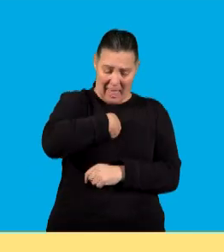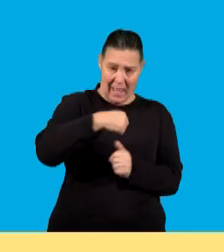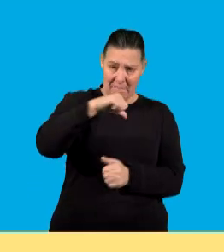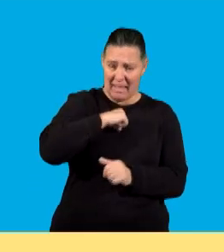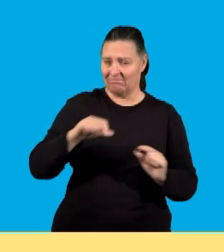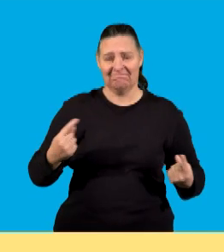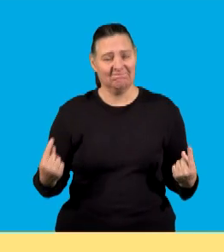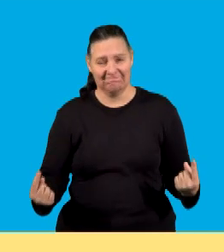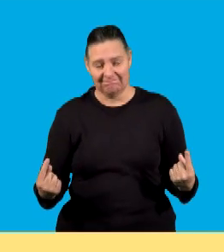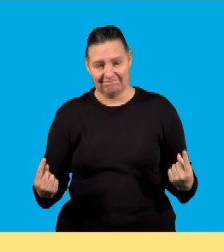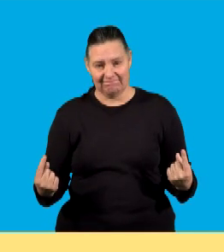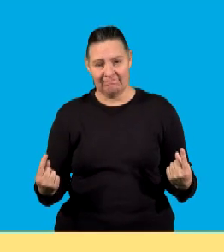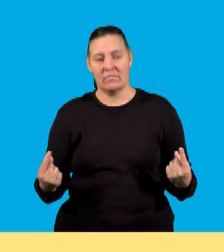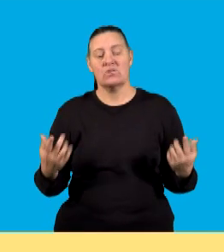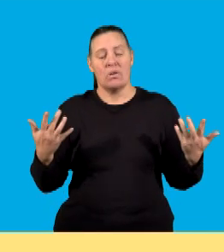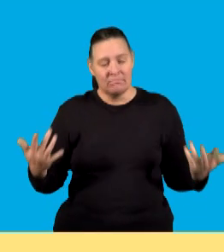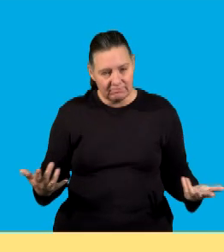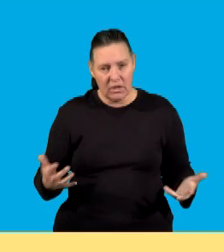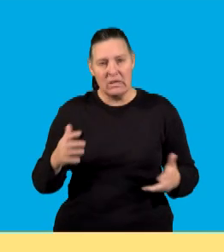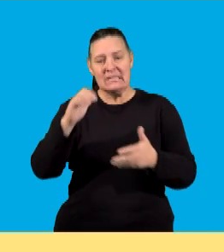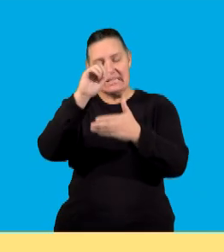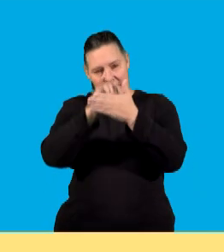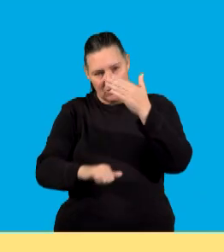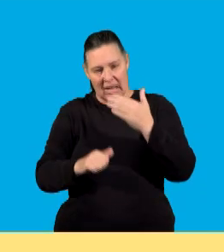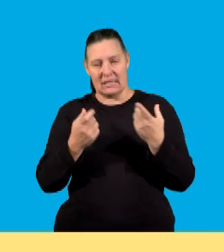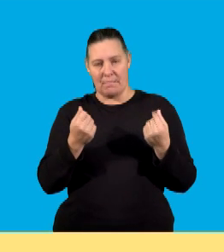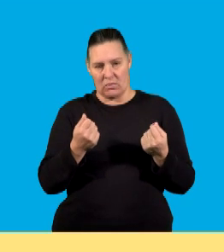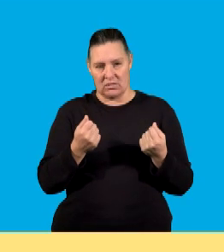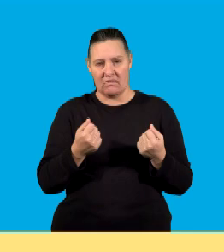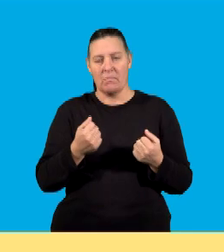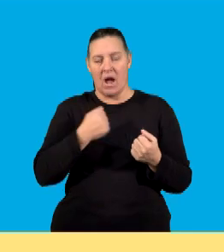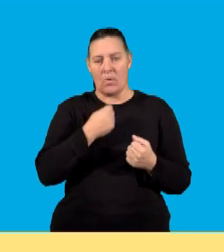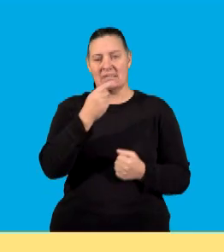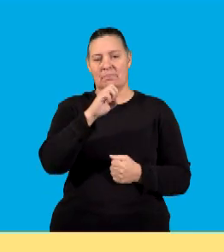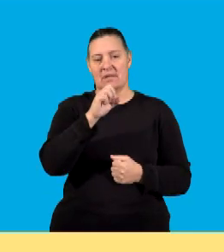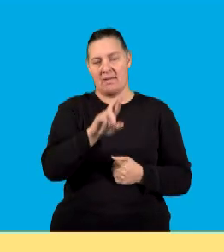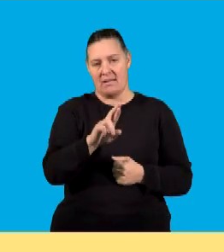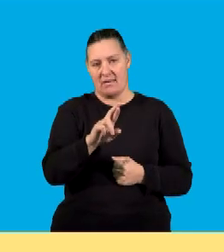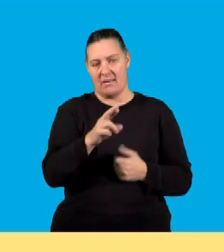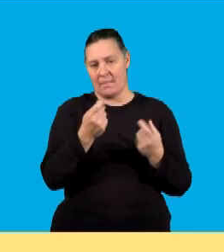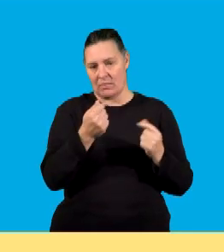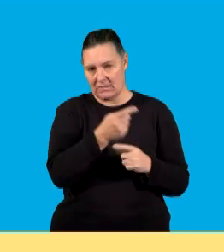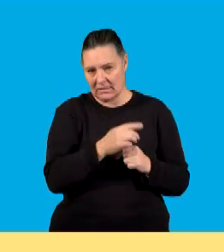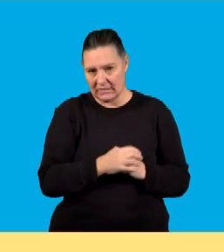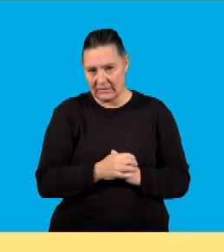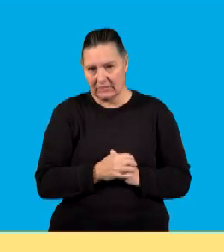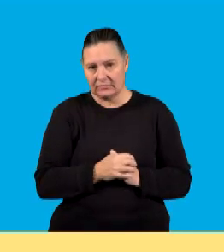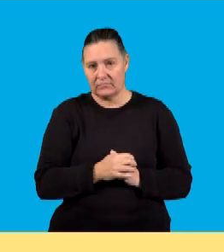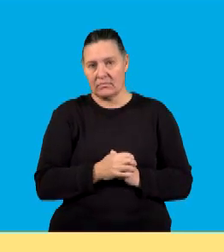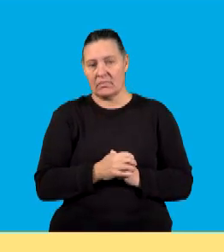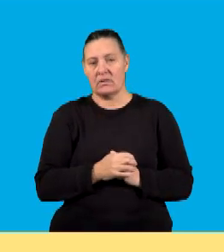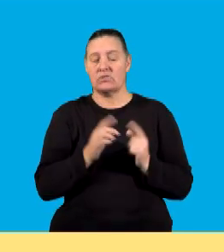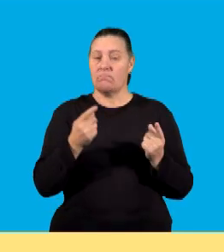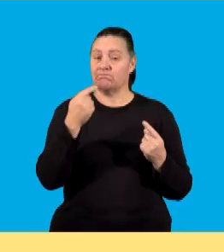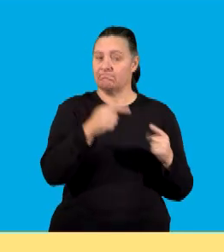to pay their account. Therefore, we will subtract that amount from our debtor's amounts. So I'll